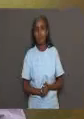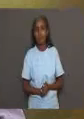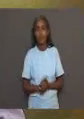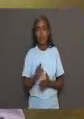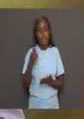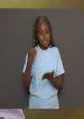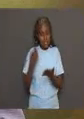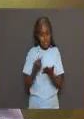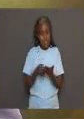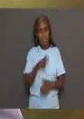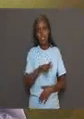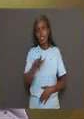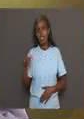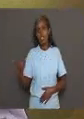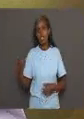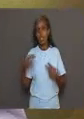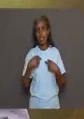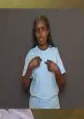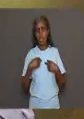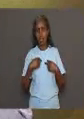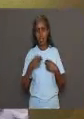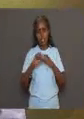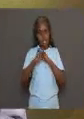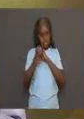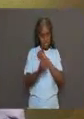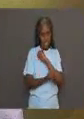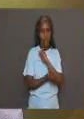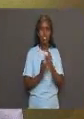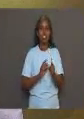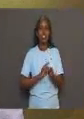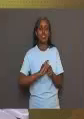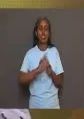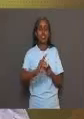These lines have an established direction.